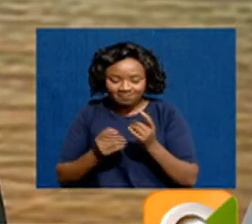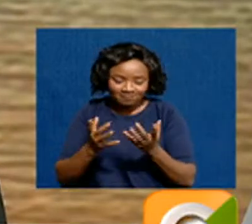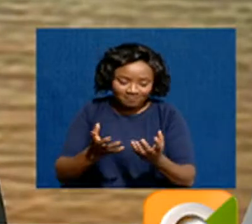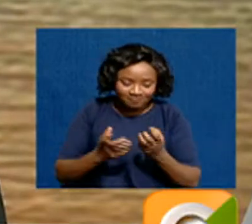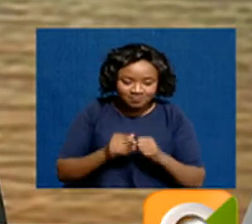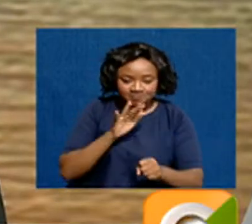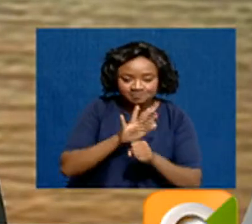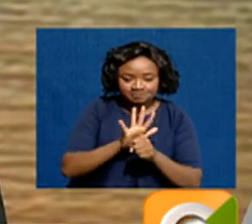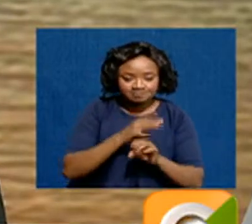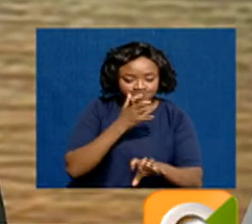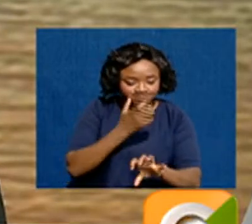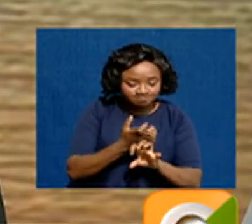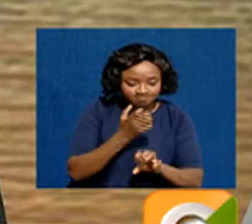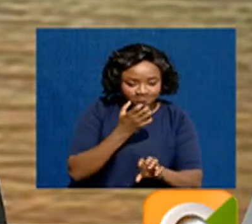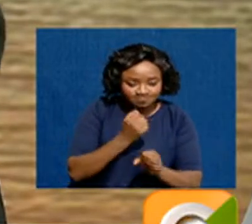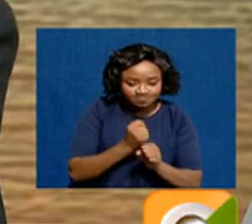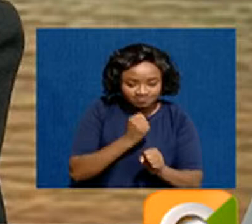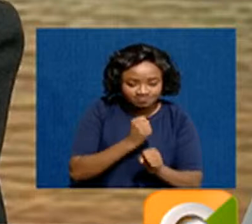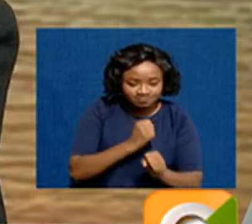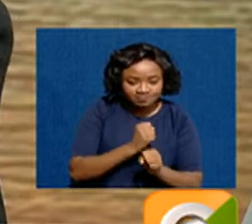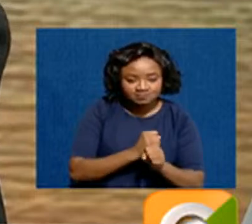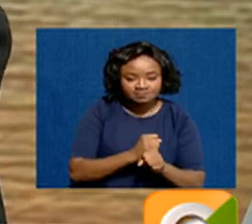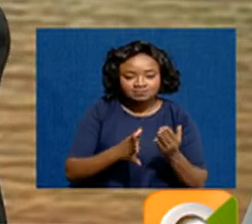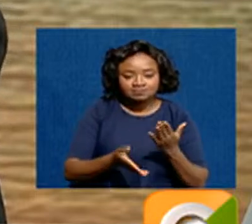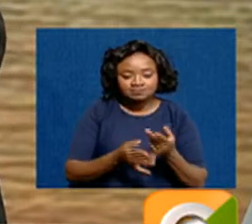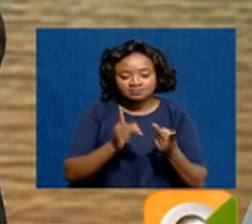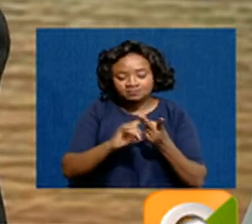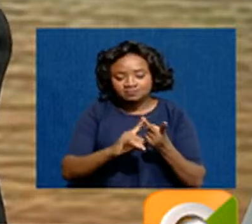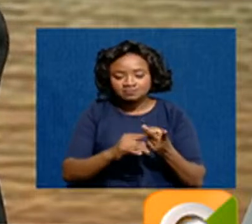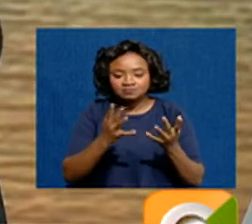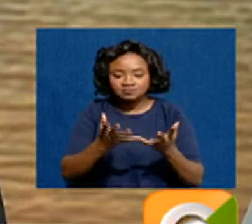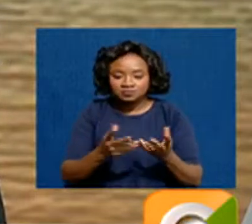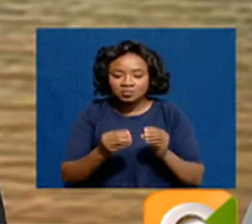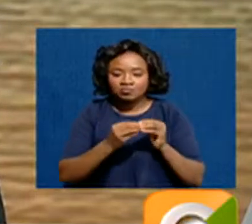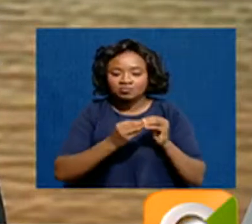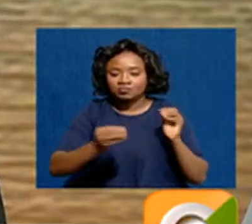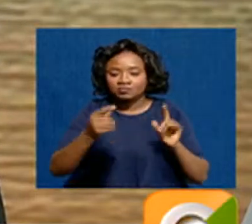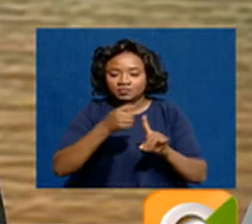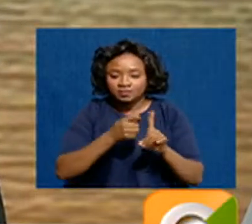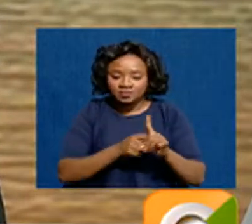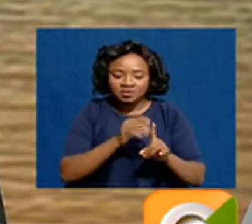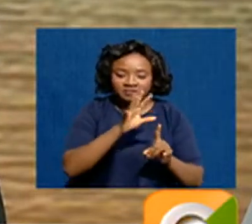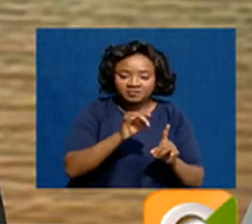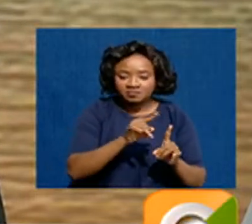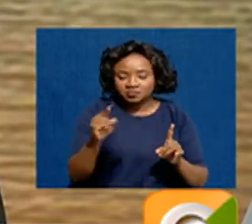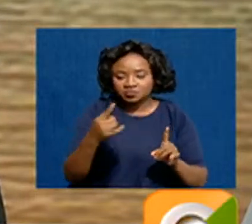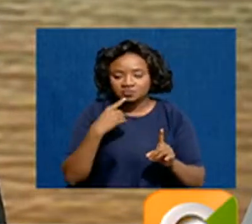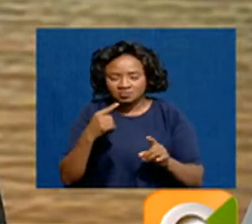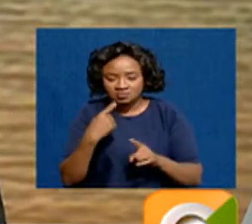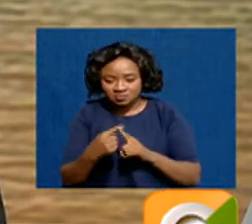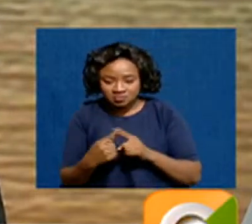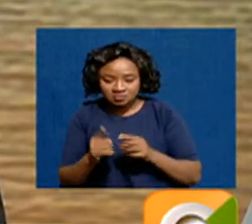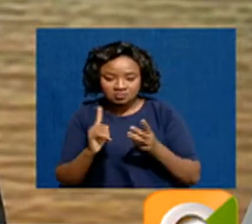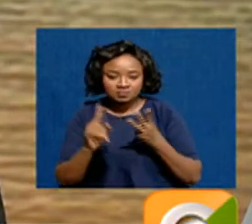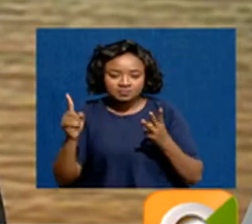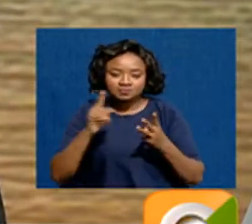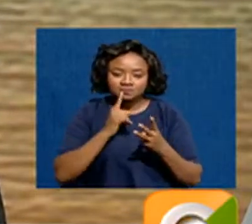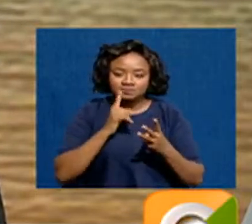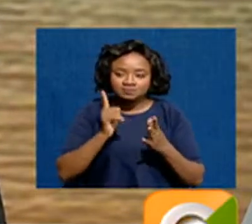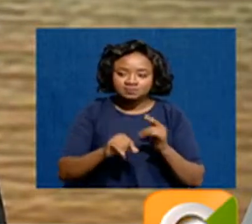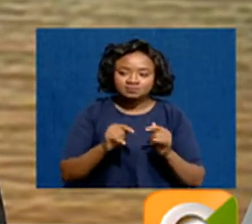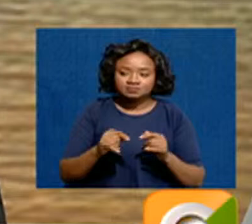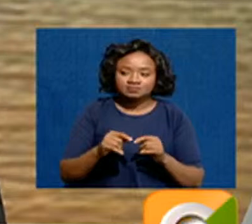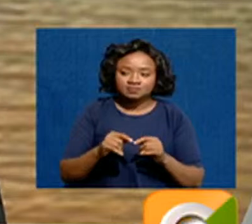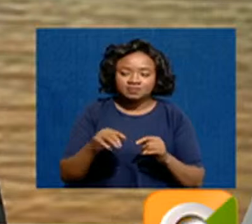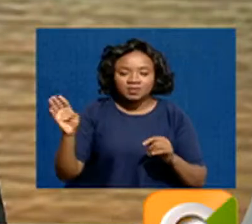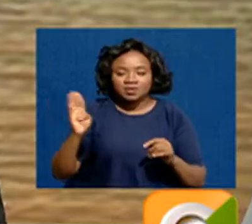Yes. About more long-term measures, what we need to do in the next 50 to 100 years. You've talked about hundreds of billions of shillings, be